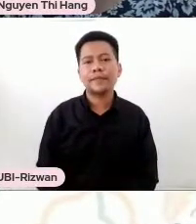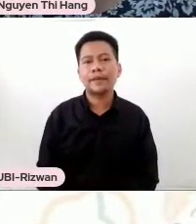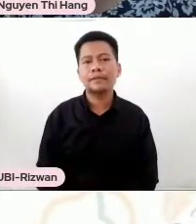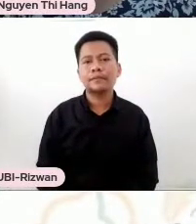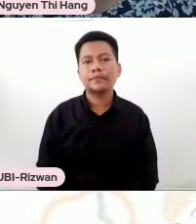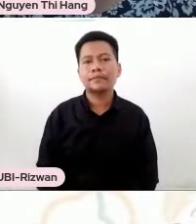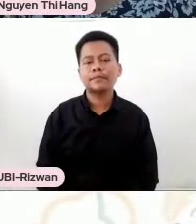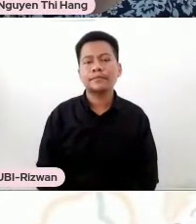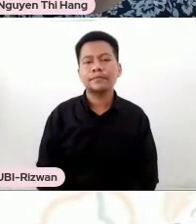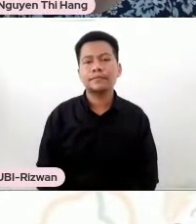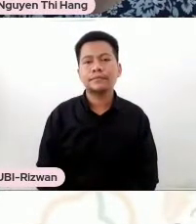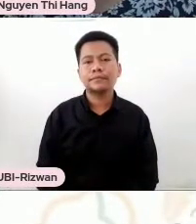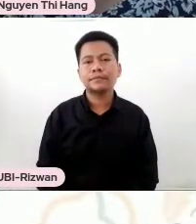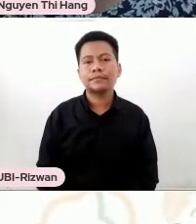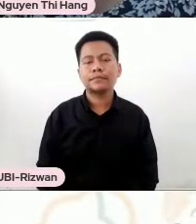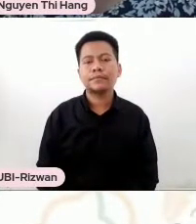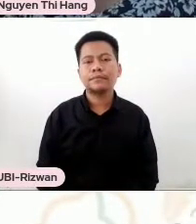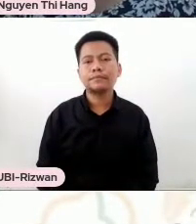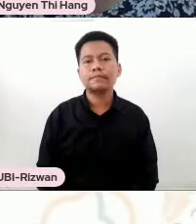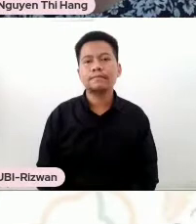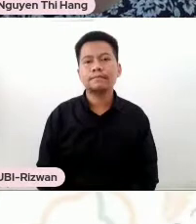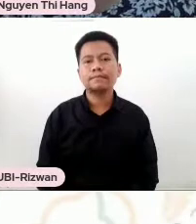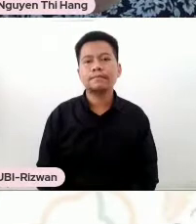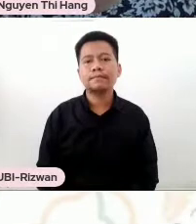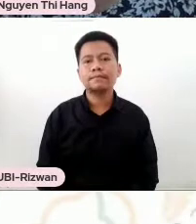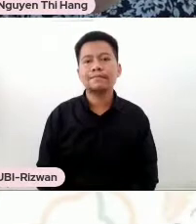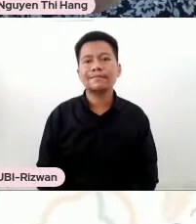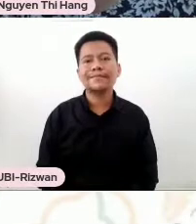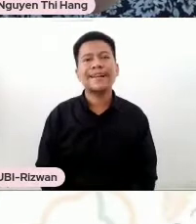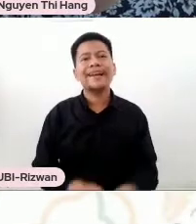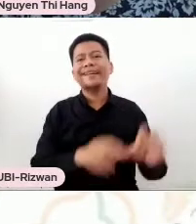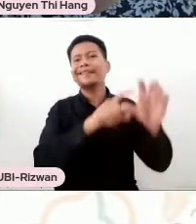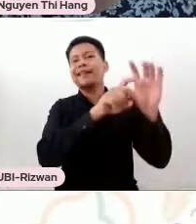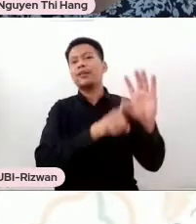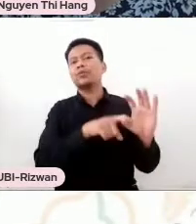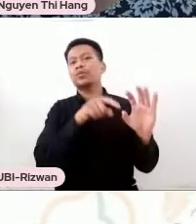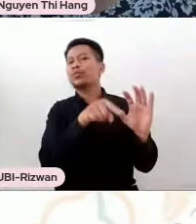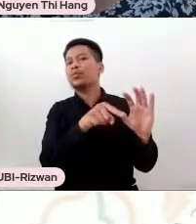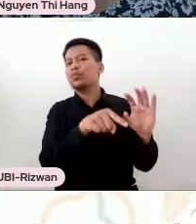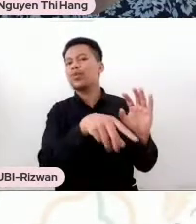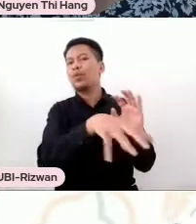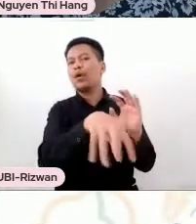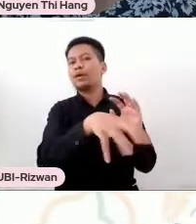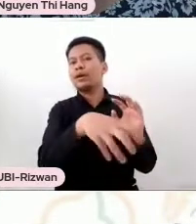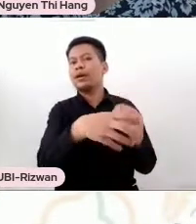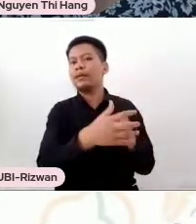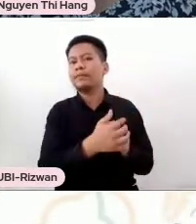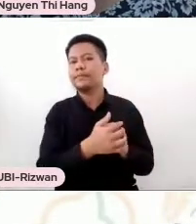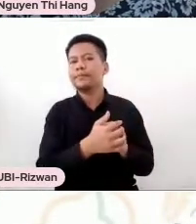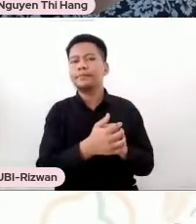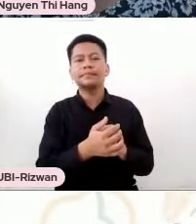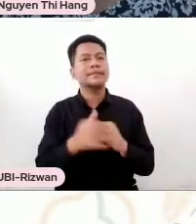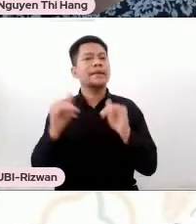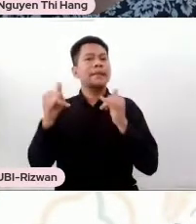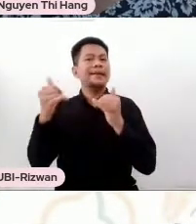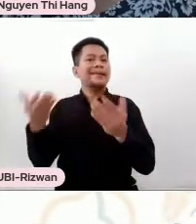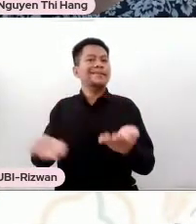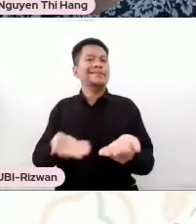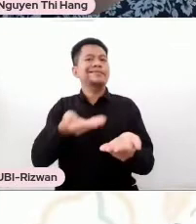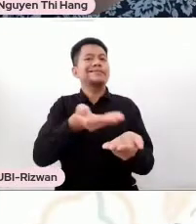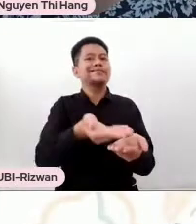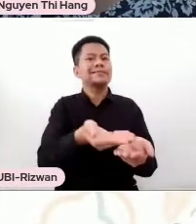It depends on each family. Usually we lend the toys